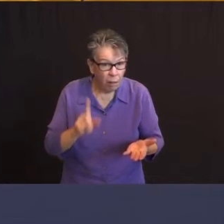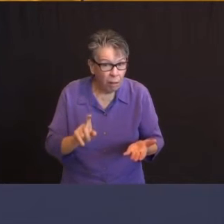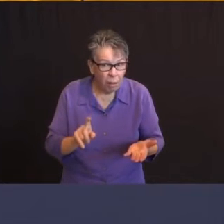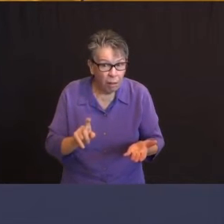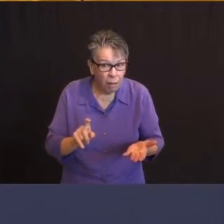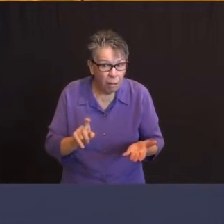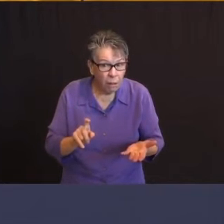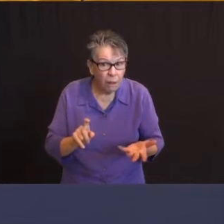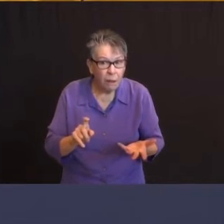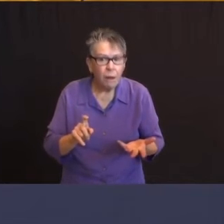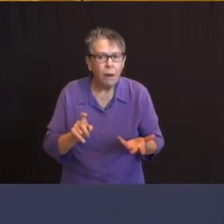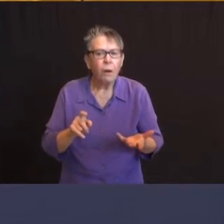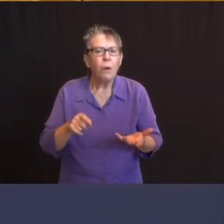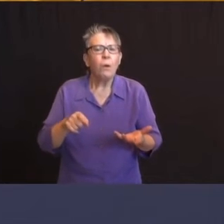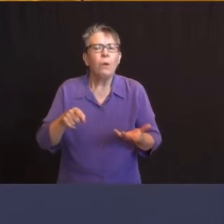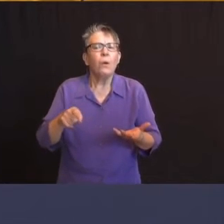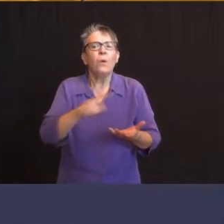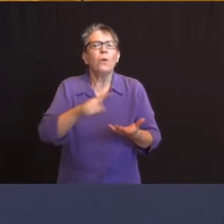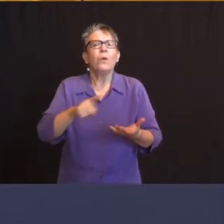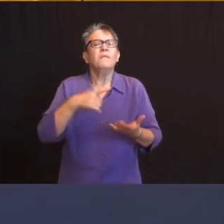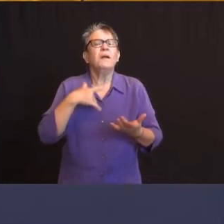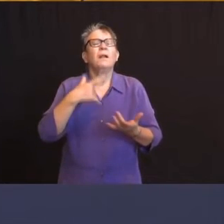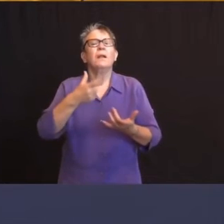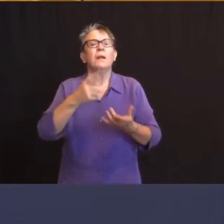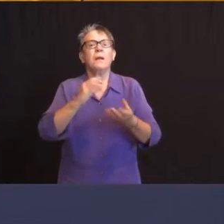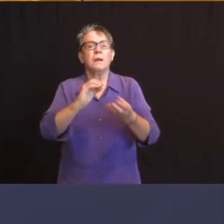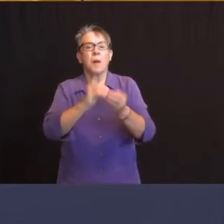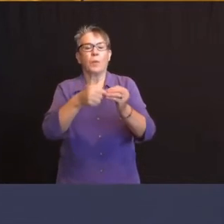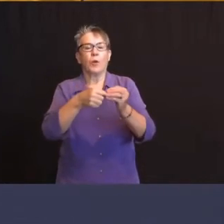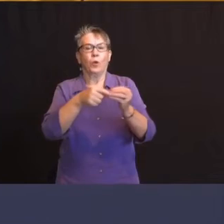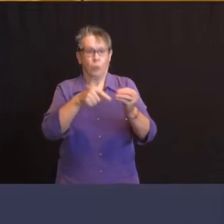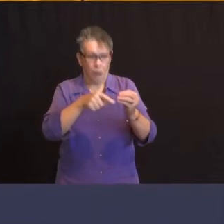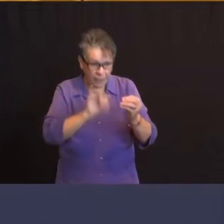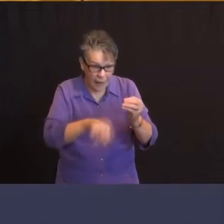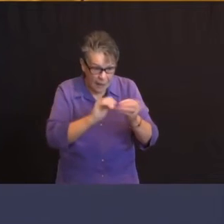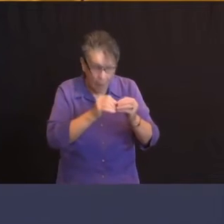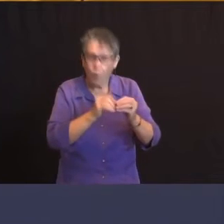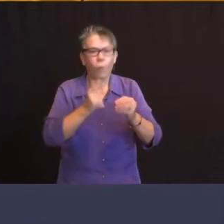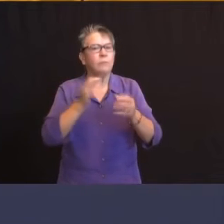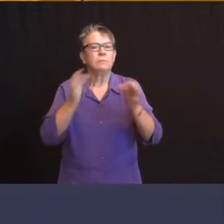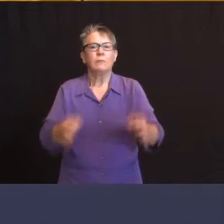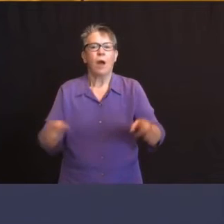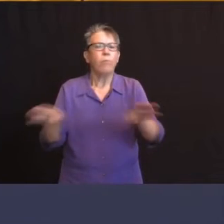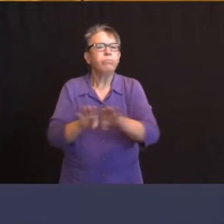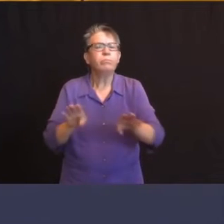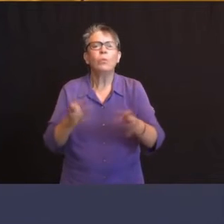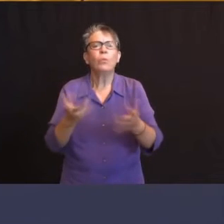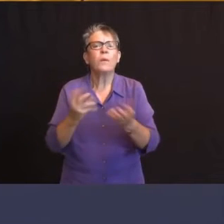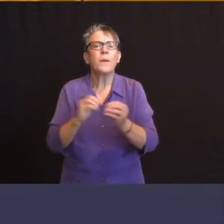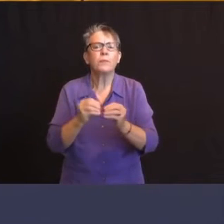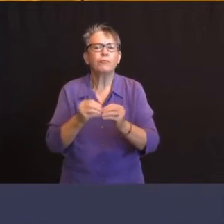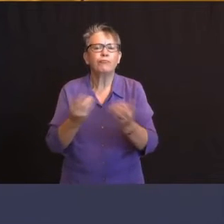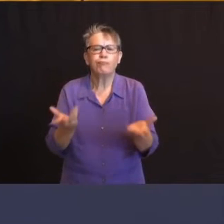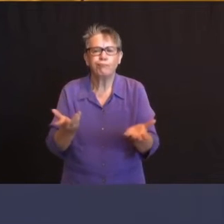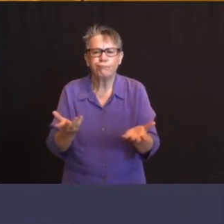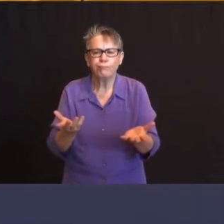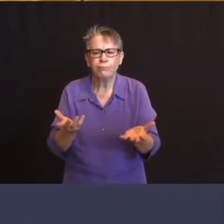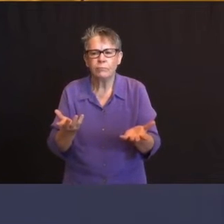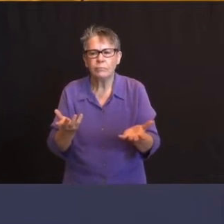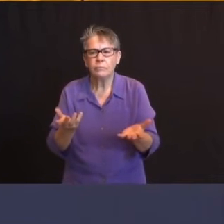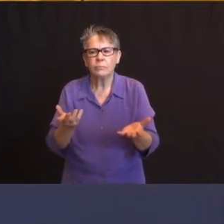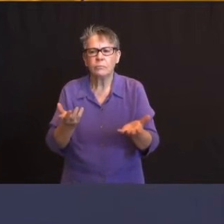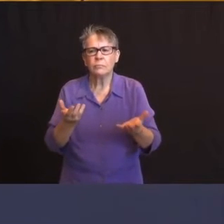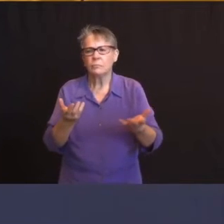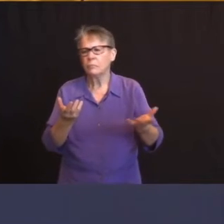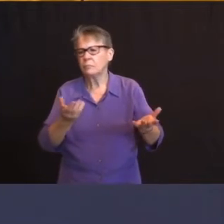We know you've been speaking about it for a while, about how urgent it is for Congress to pass a stimulus bill, including the state and local relief, but